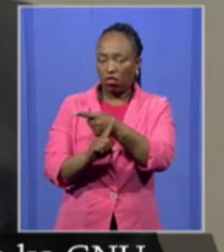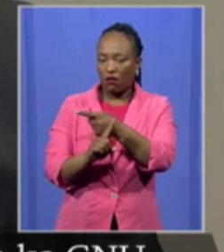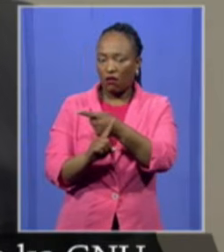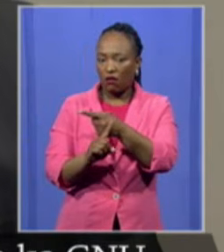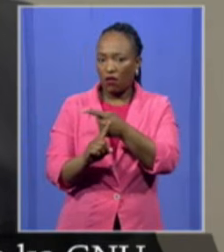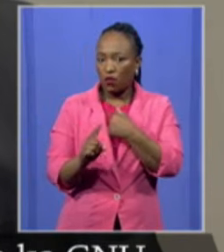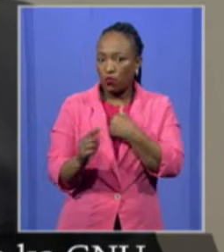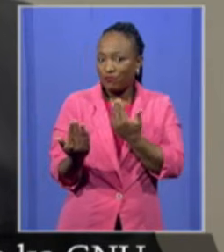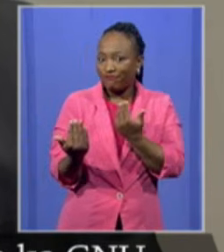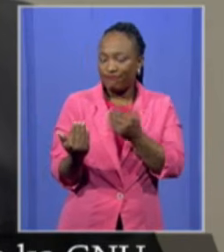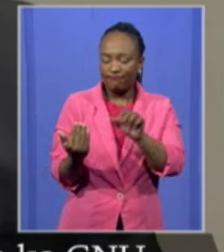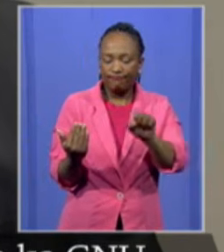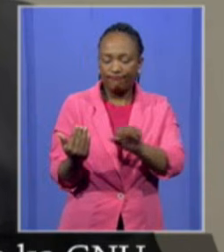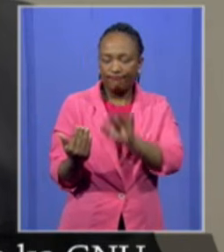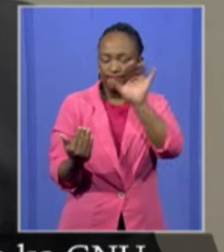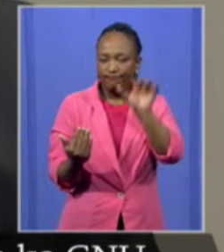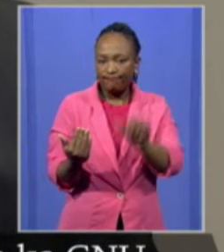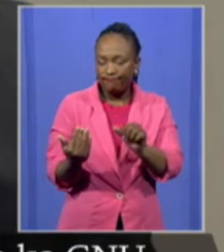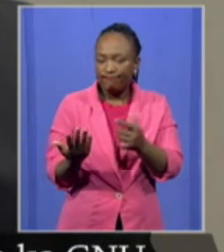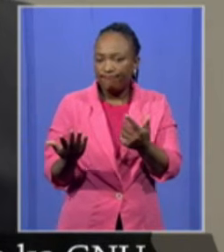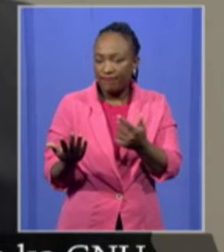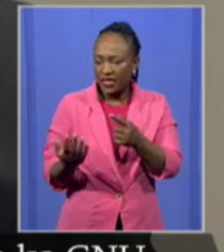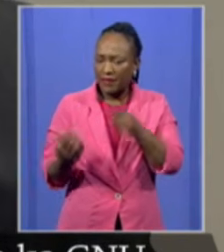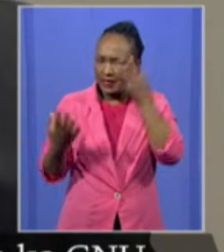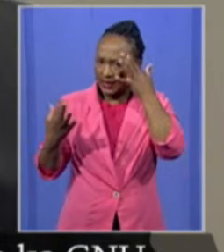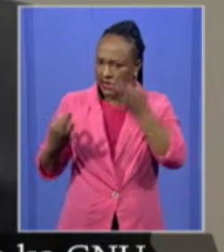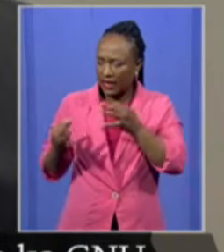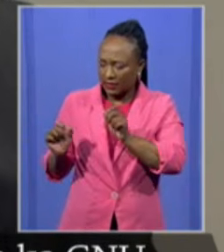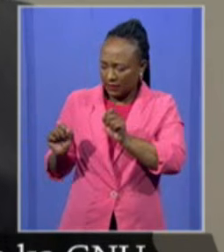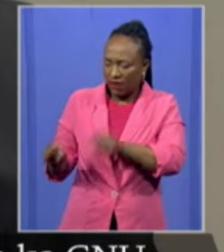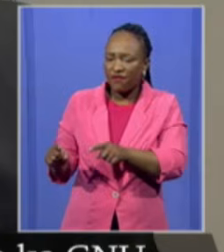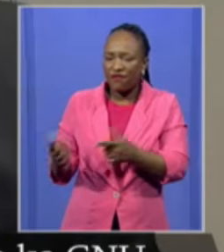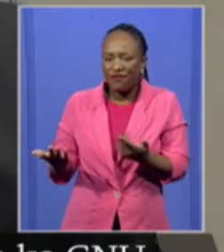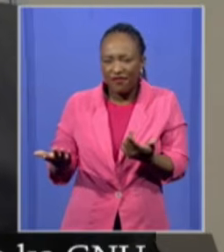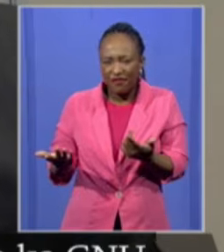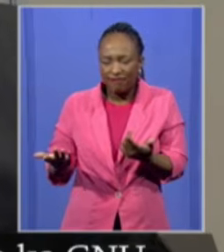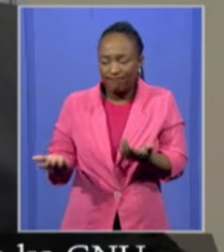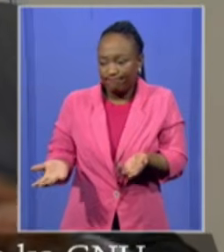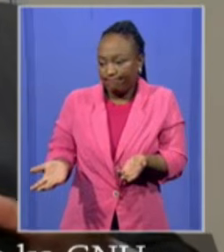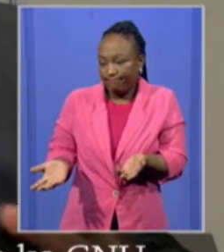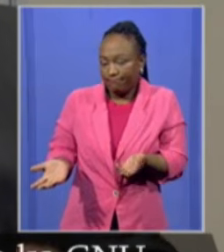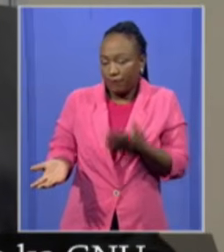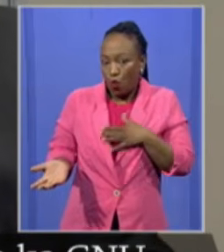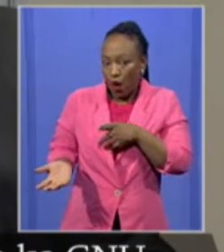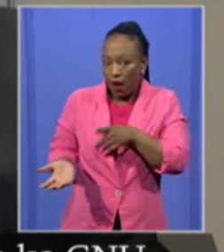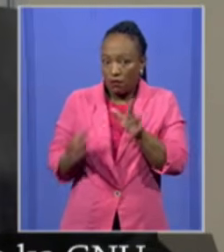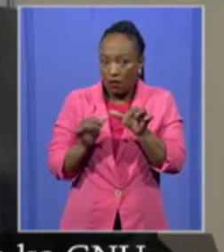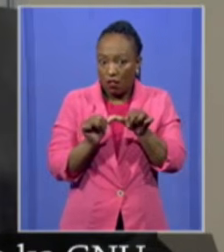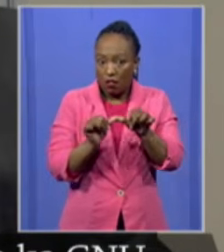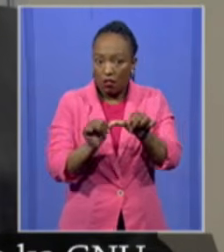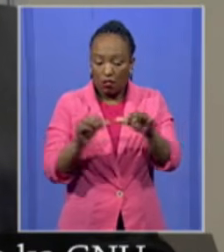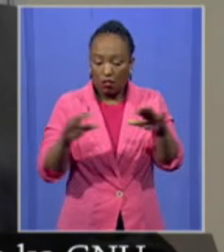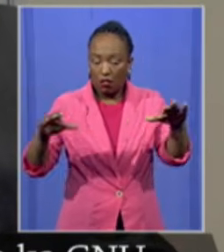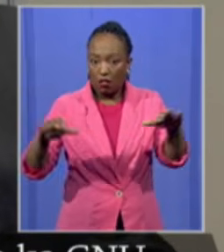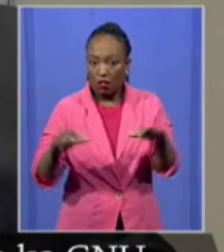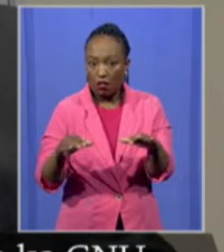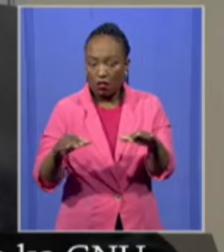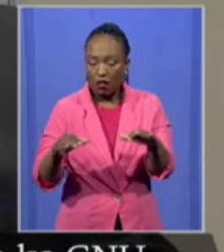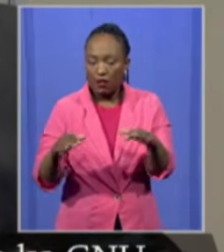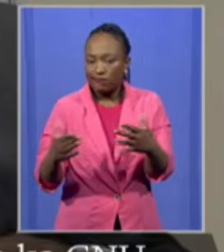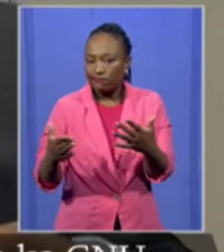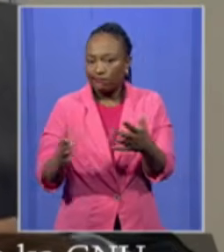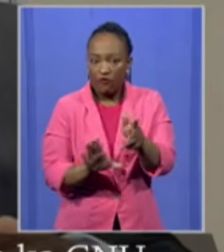expected will need to decide on its own whether it wants to continue participating,